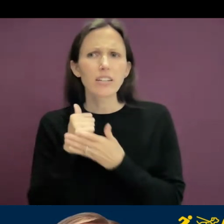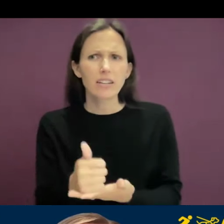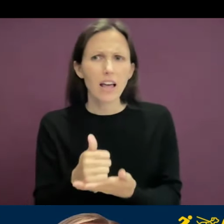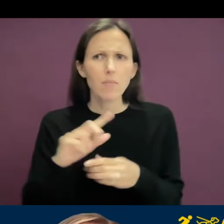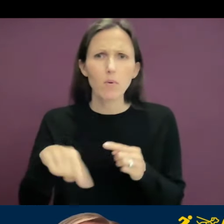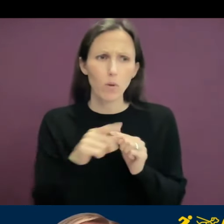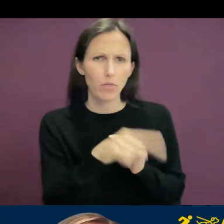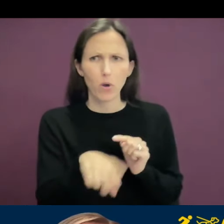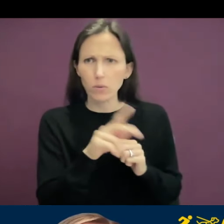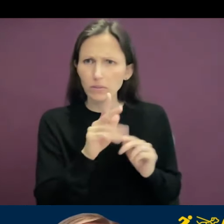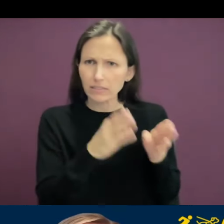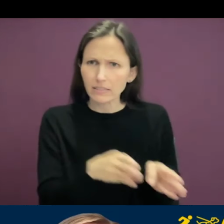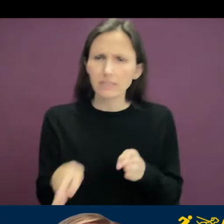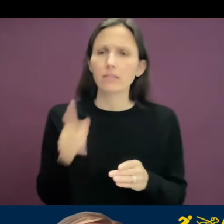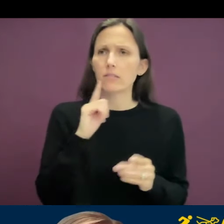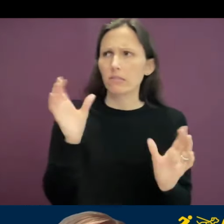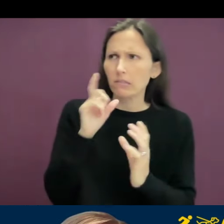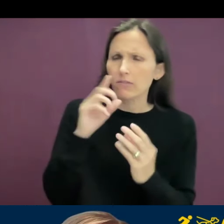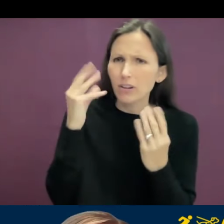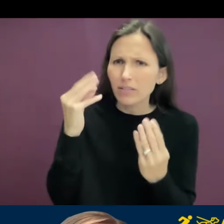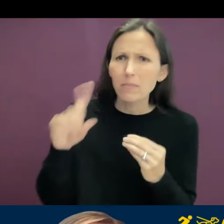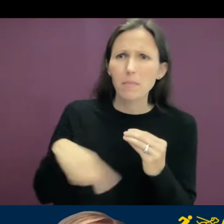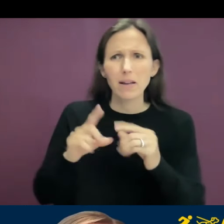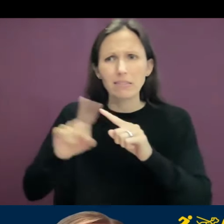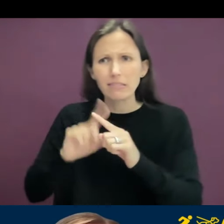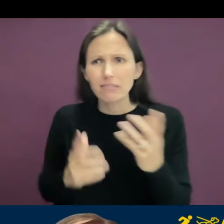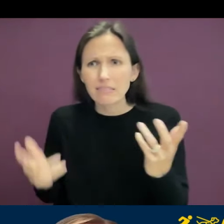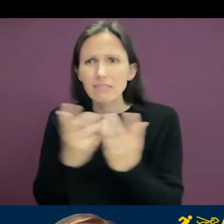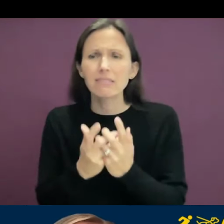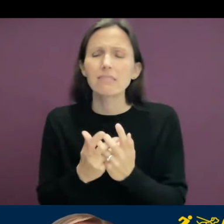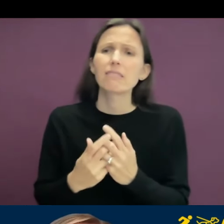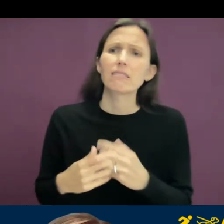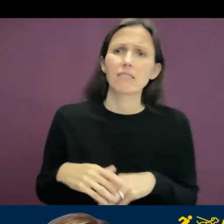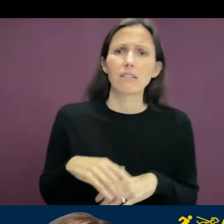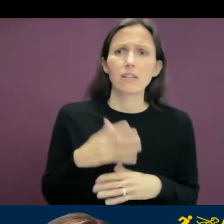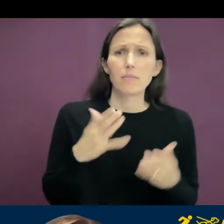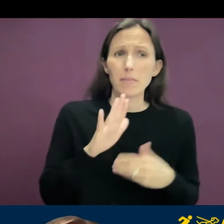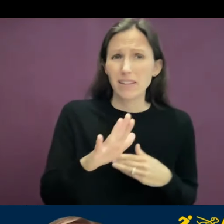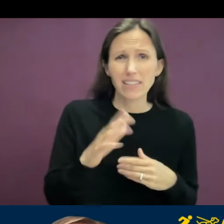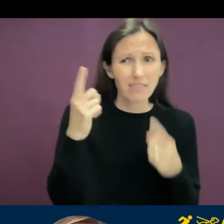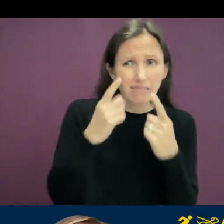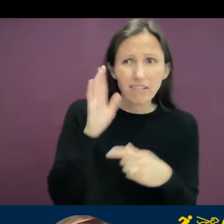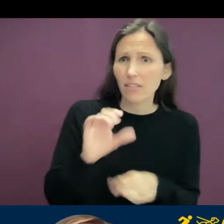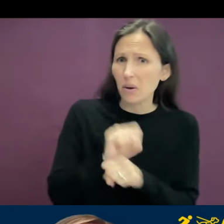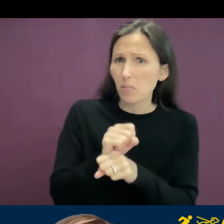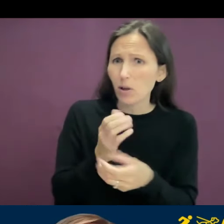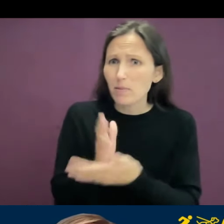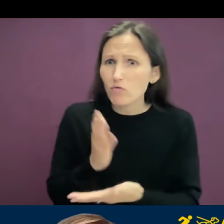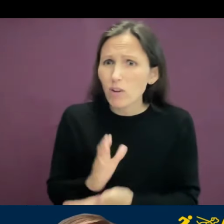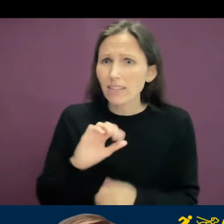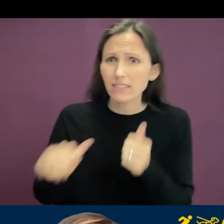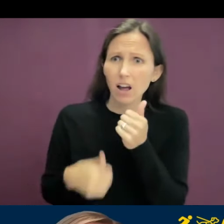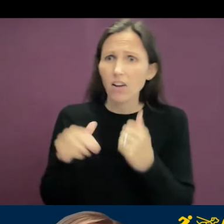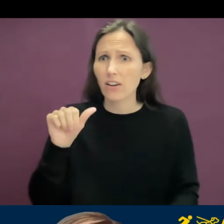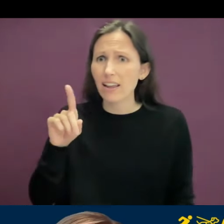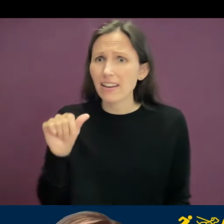those individuals are seeking information about job accommodation solutions, their employment rights under the ADA, and self-employment